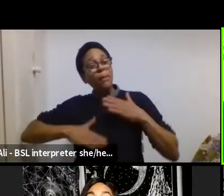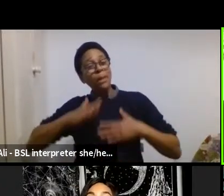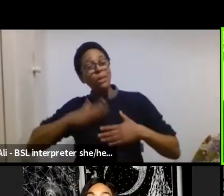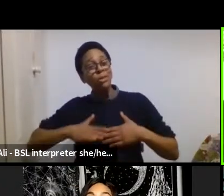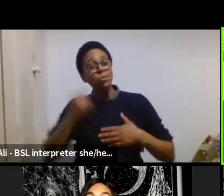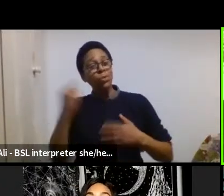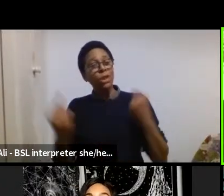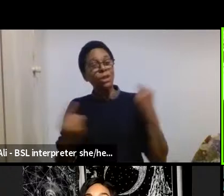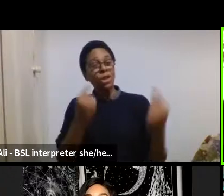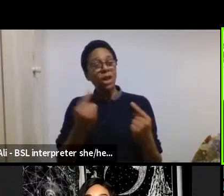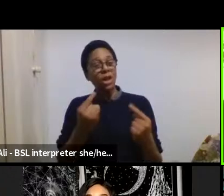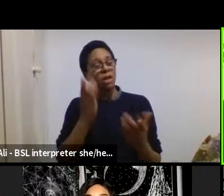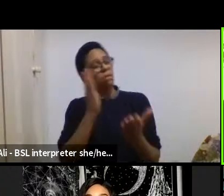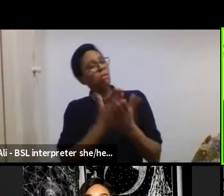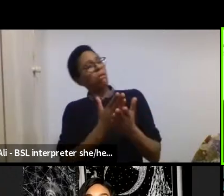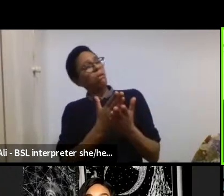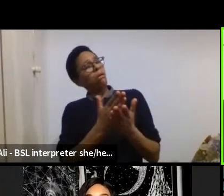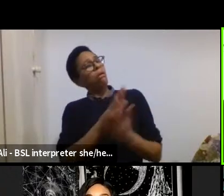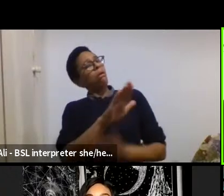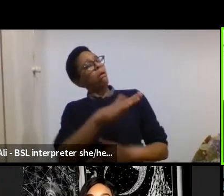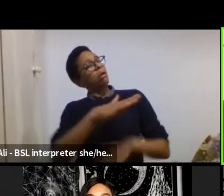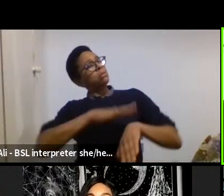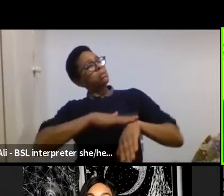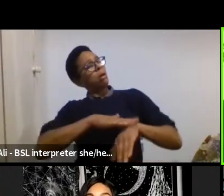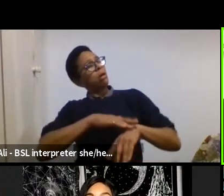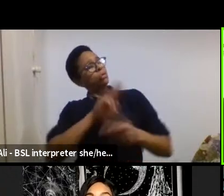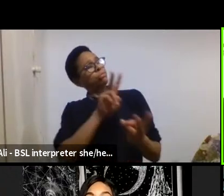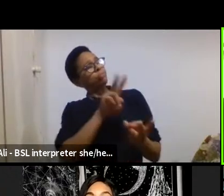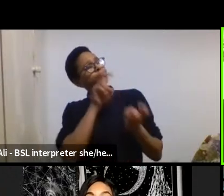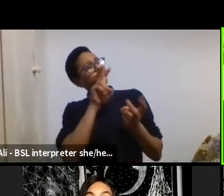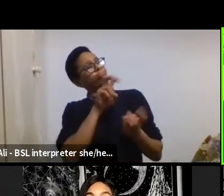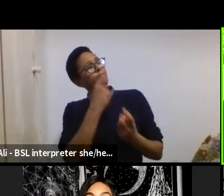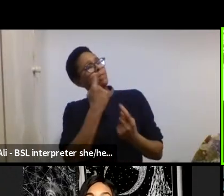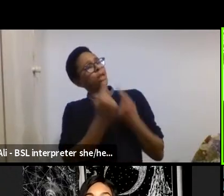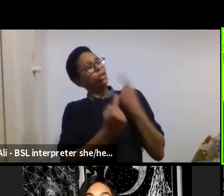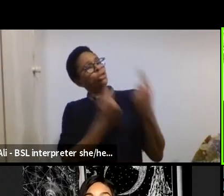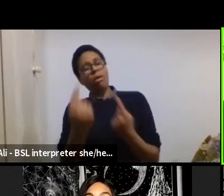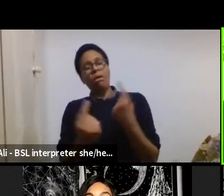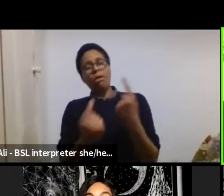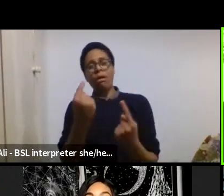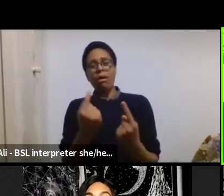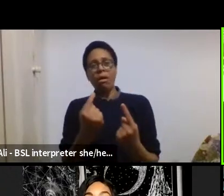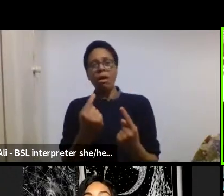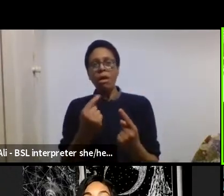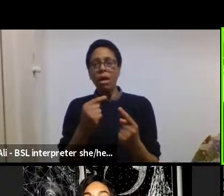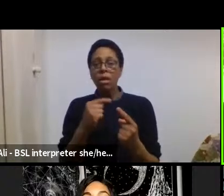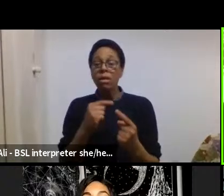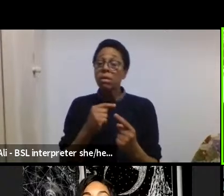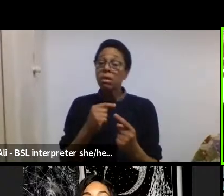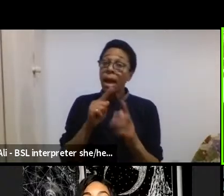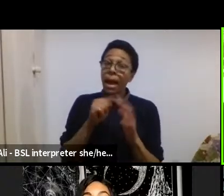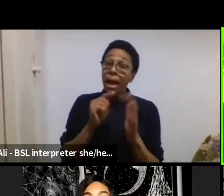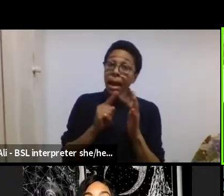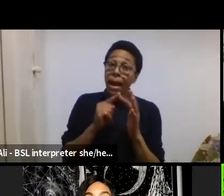truly understand each other. Emmy, I feel like you're going to have some really interesting extra thoughts to add to